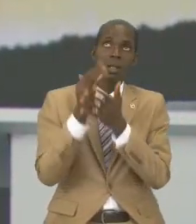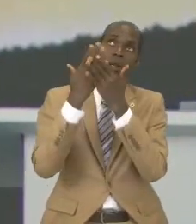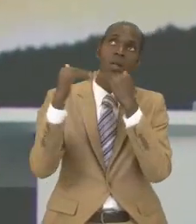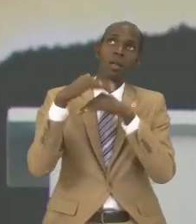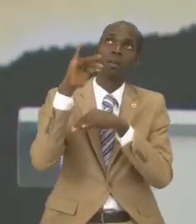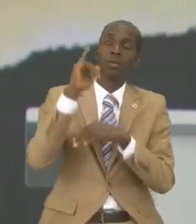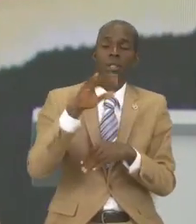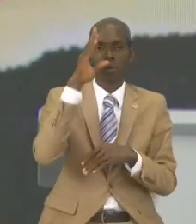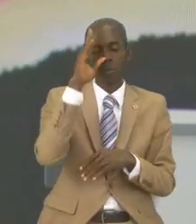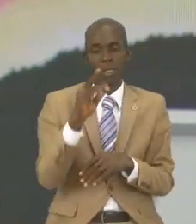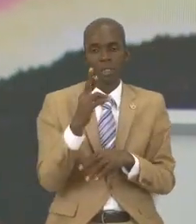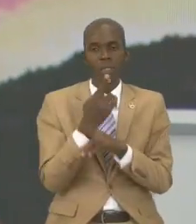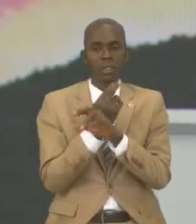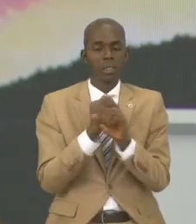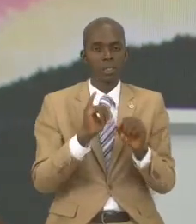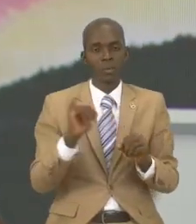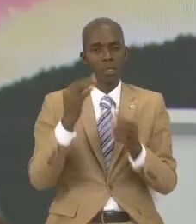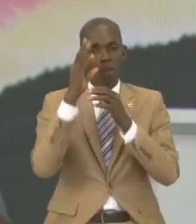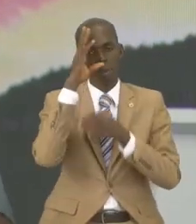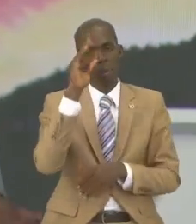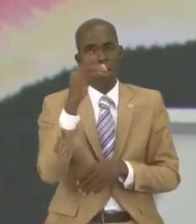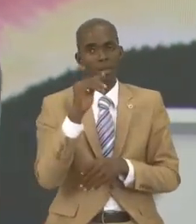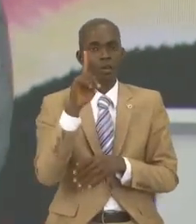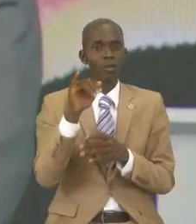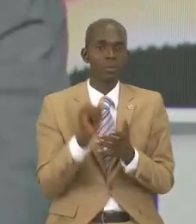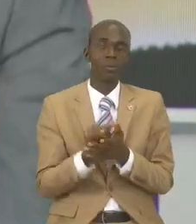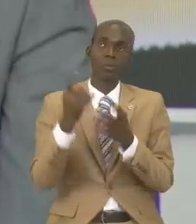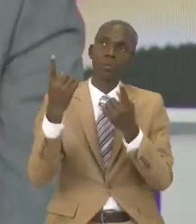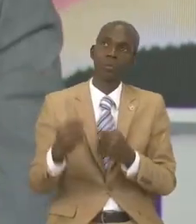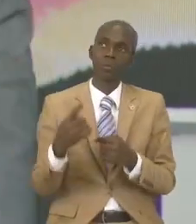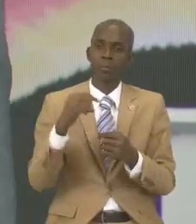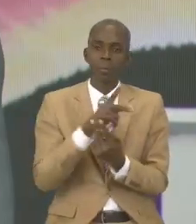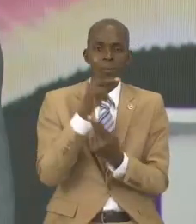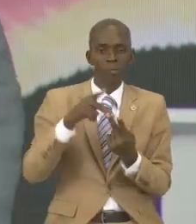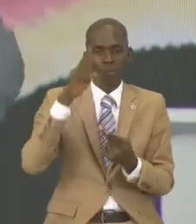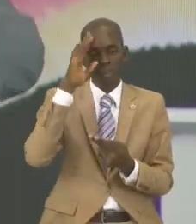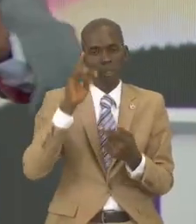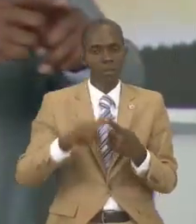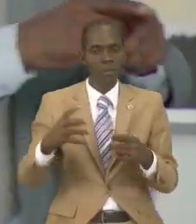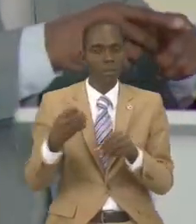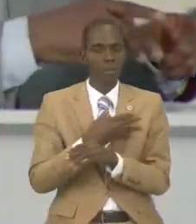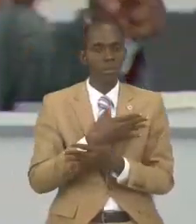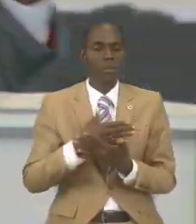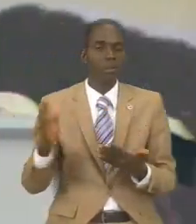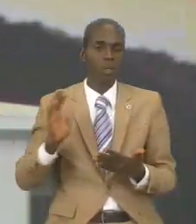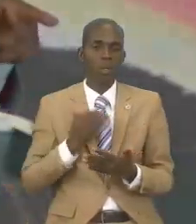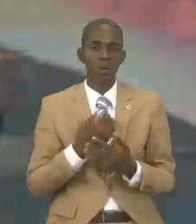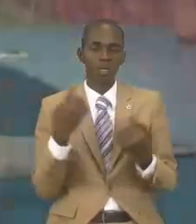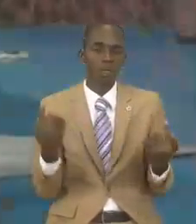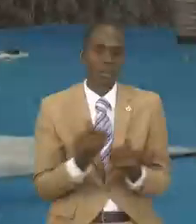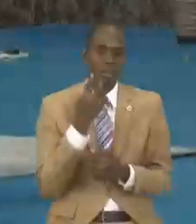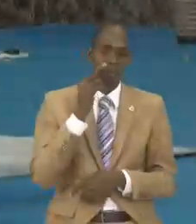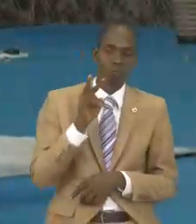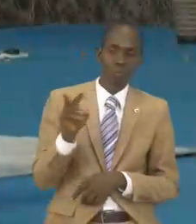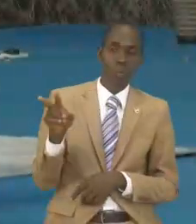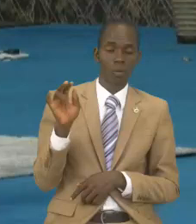redeeming man, the one that came, the perfect man, to take away our sins. Behold